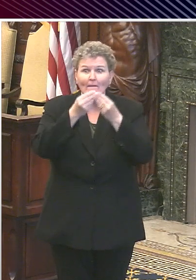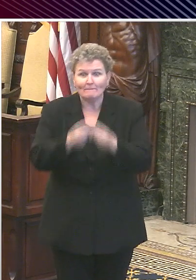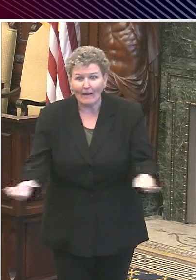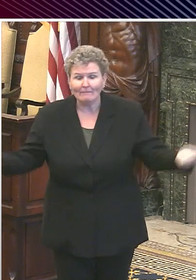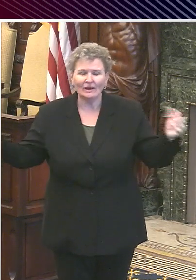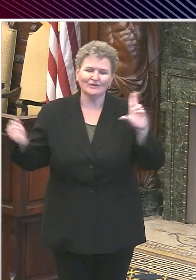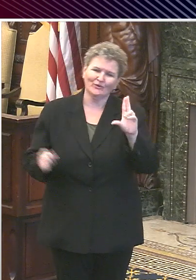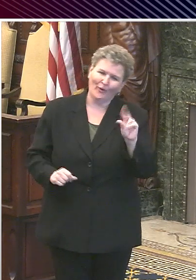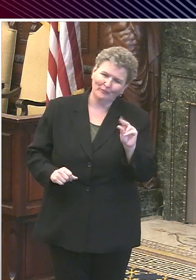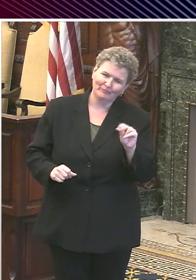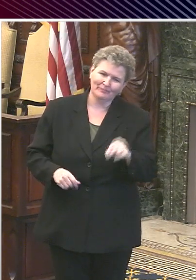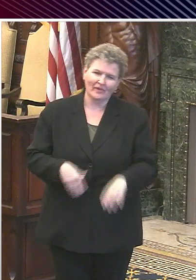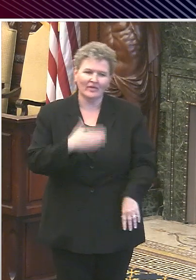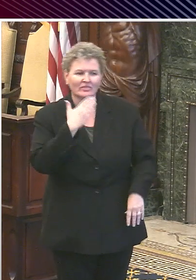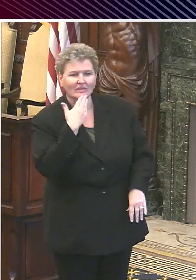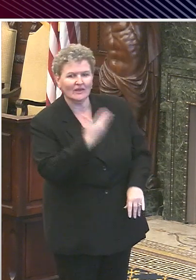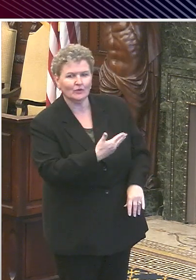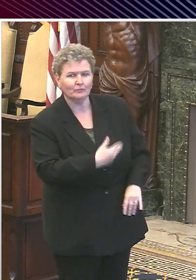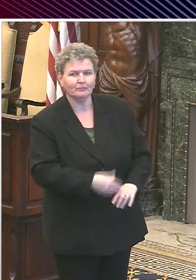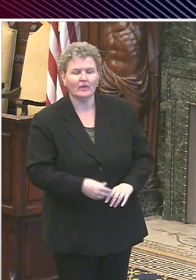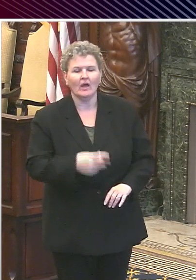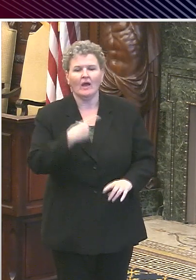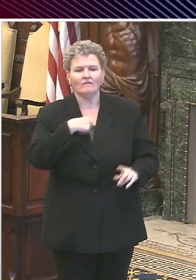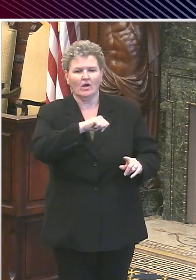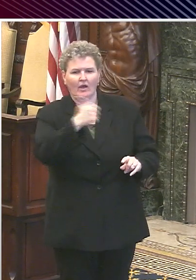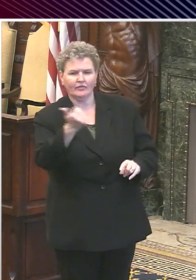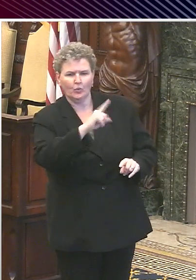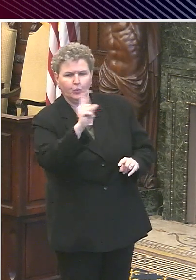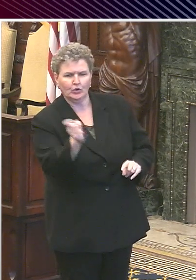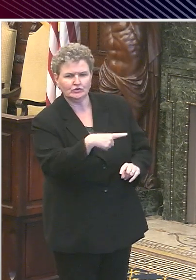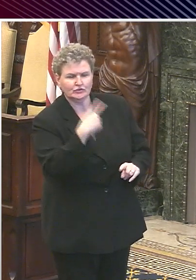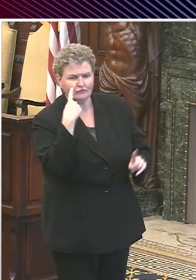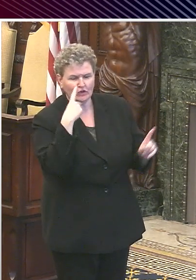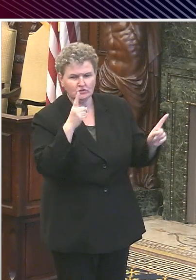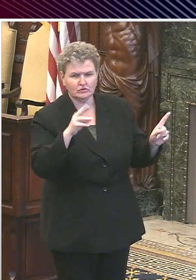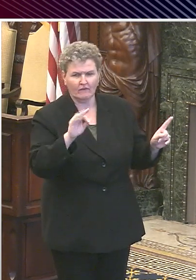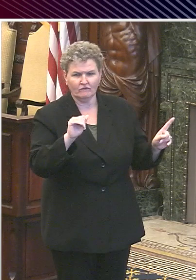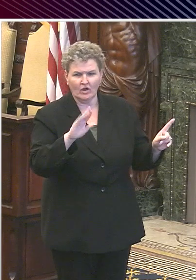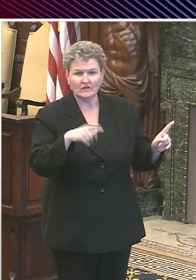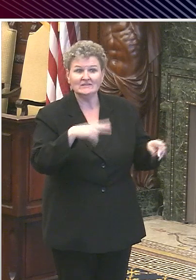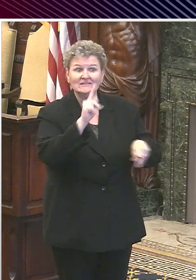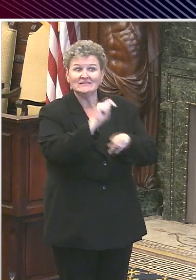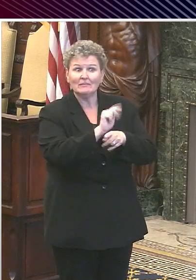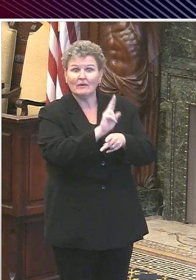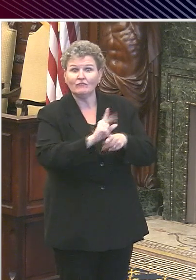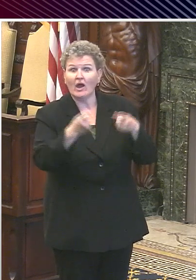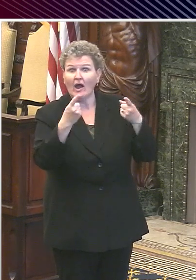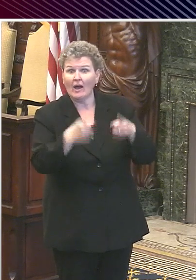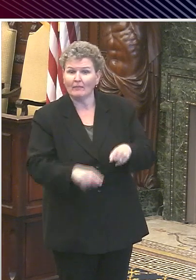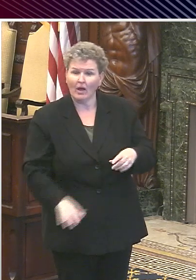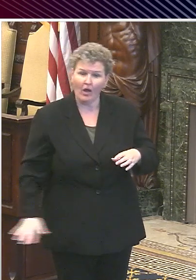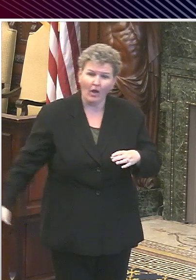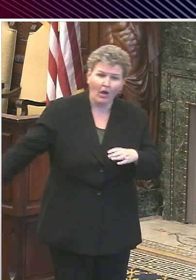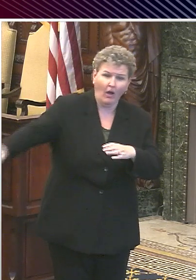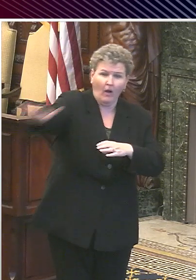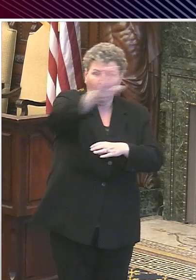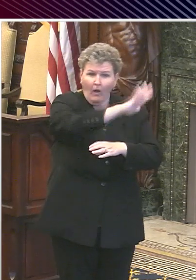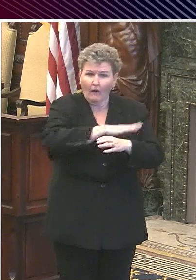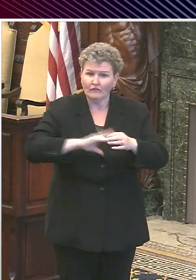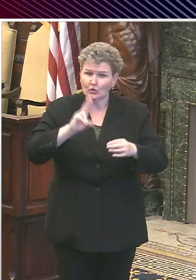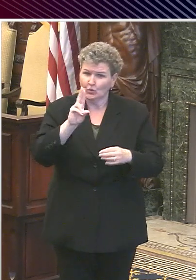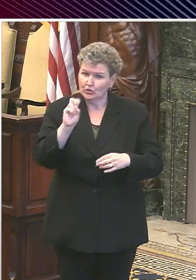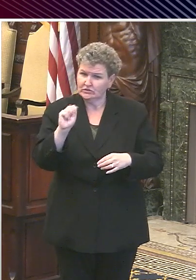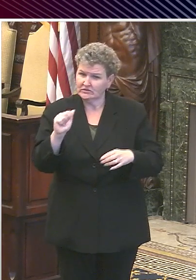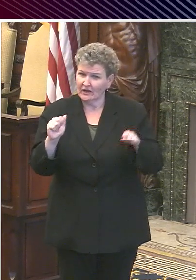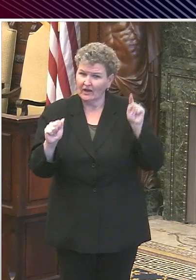Thanks. And second question also for you, Dr. Farley. I mean, having seen what happened at Temple and what has been happening across the country